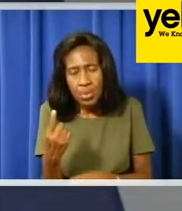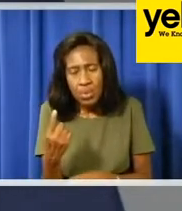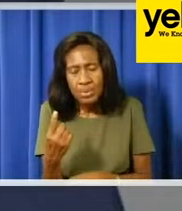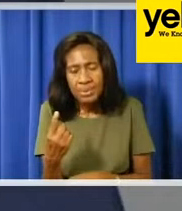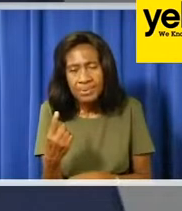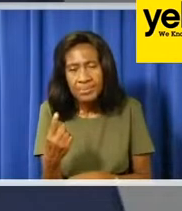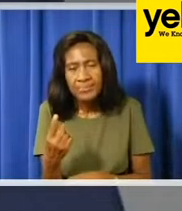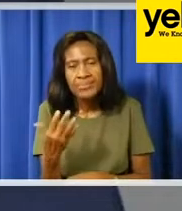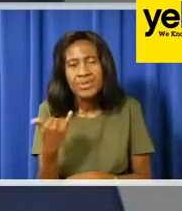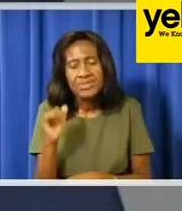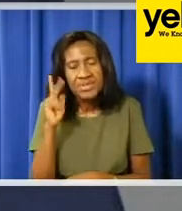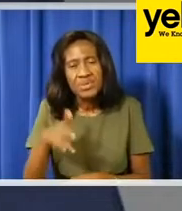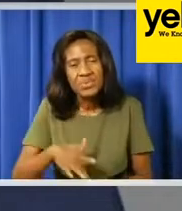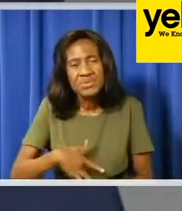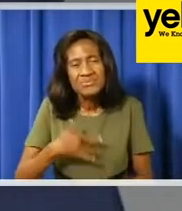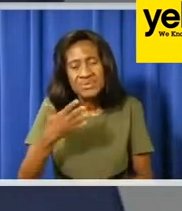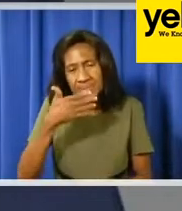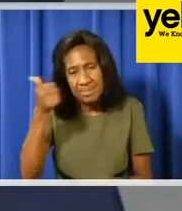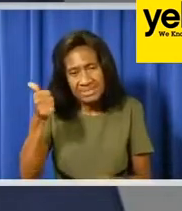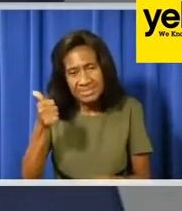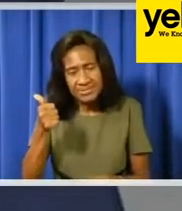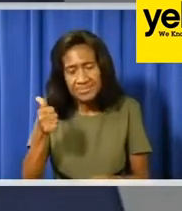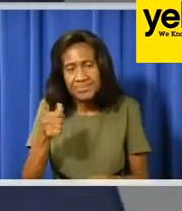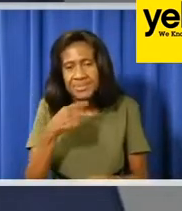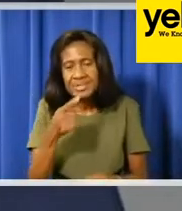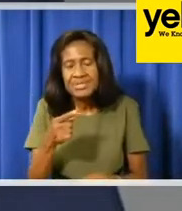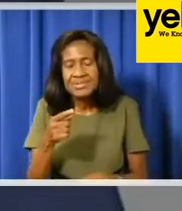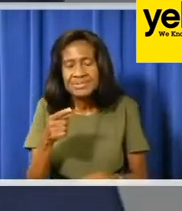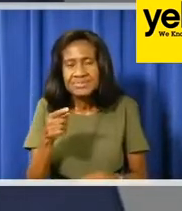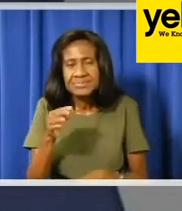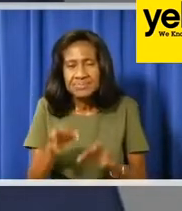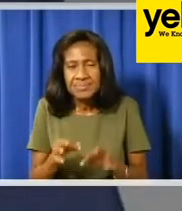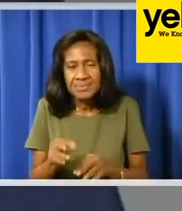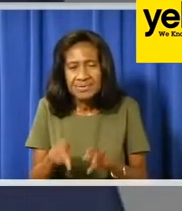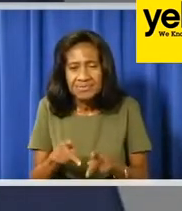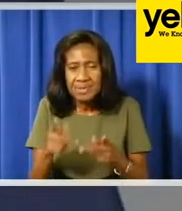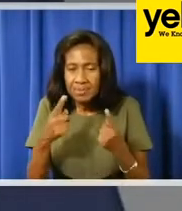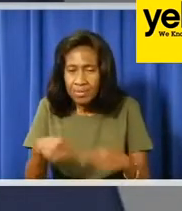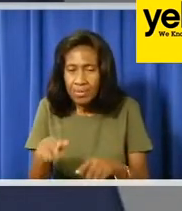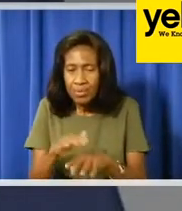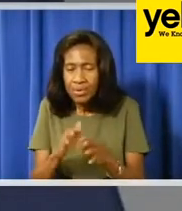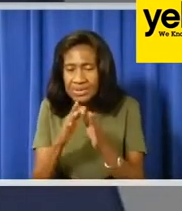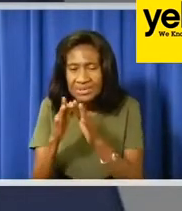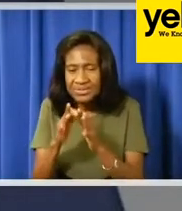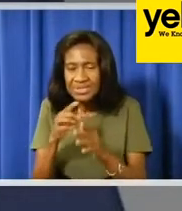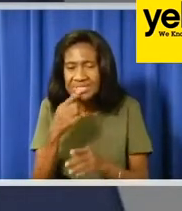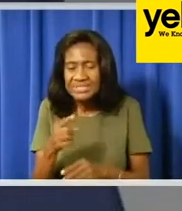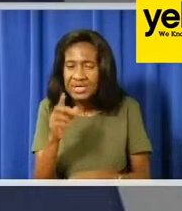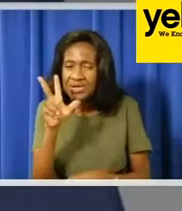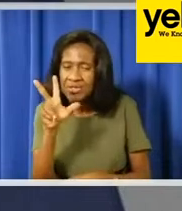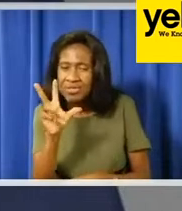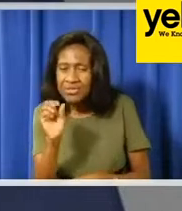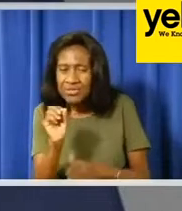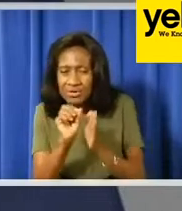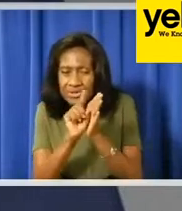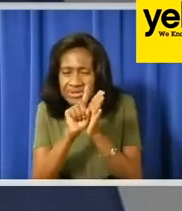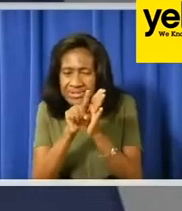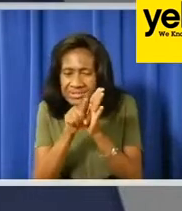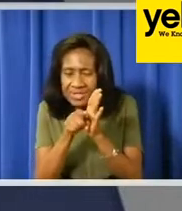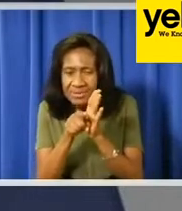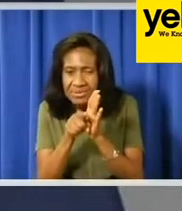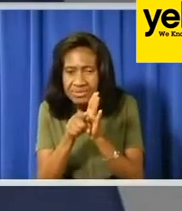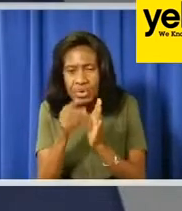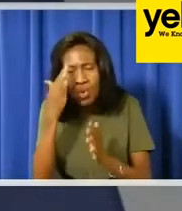everywhere with everybody giving 30 seconds of their reasons why they are vaccinated. Because your friend who may be watching, may be dealing